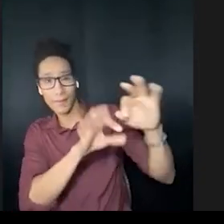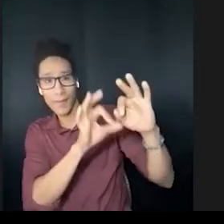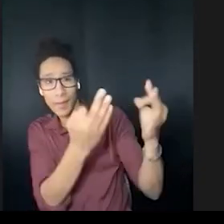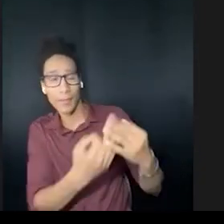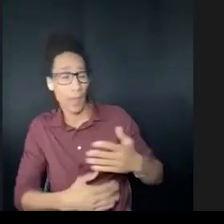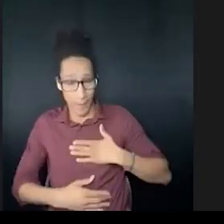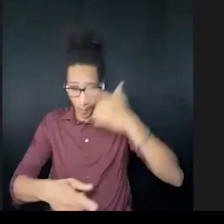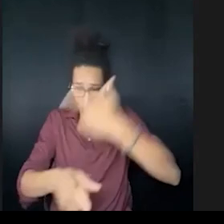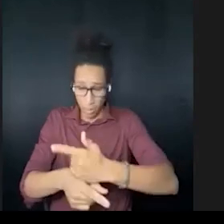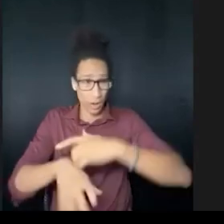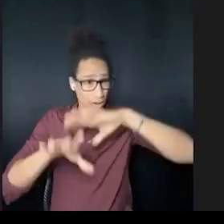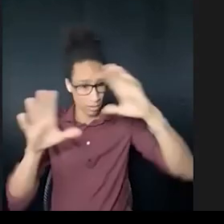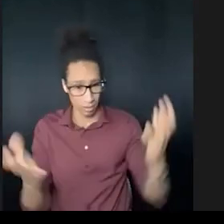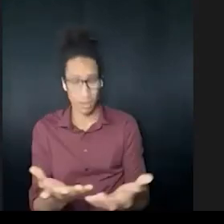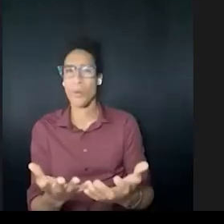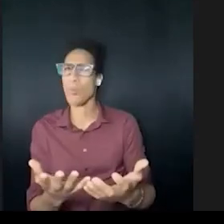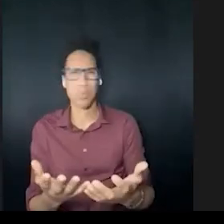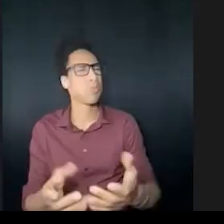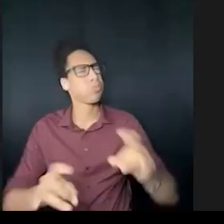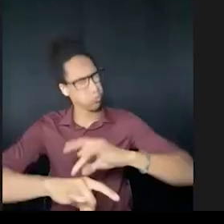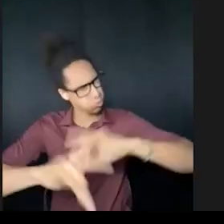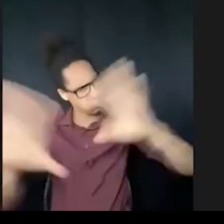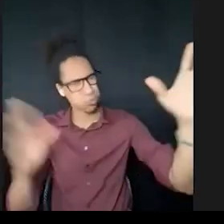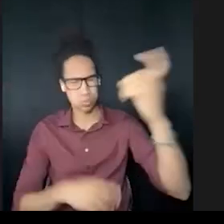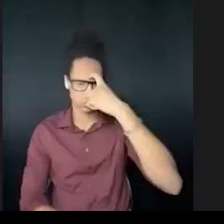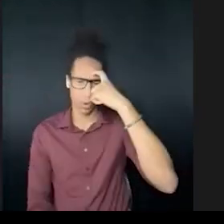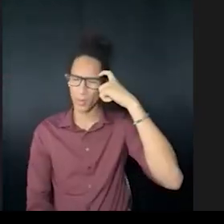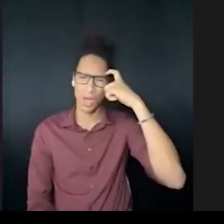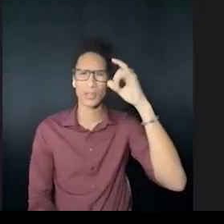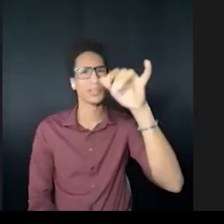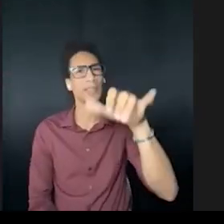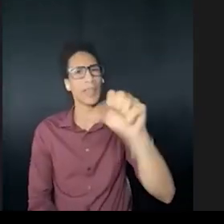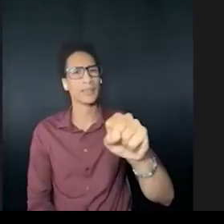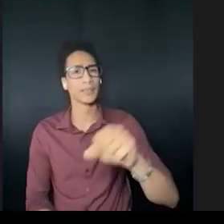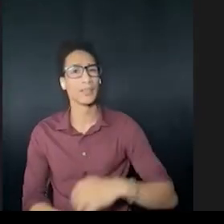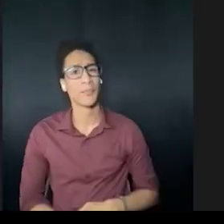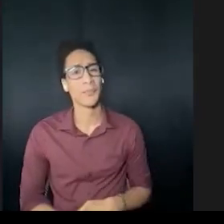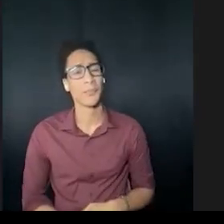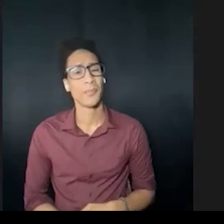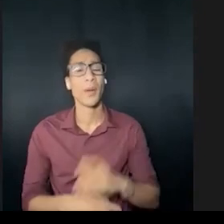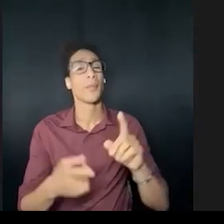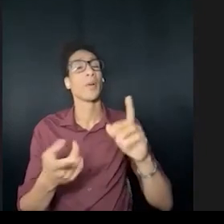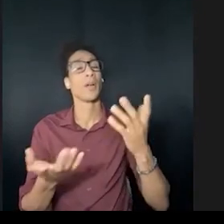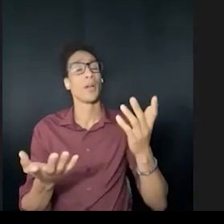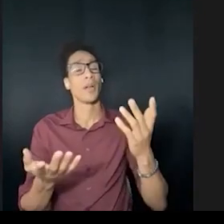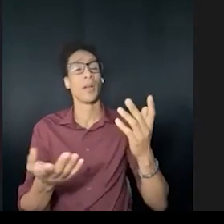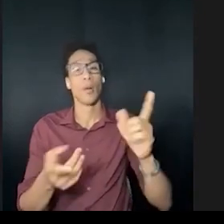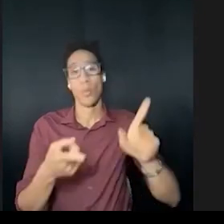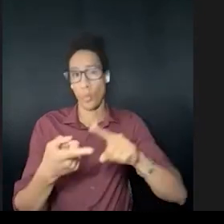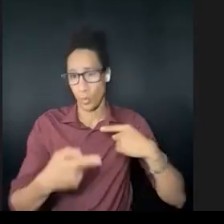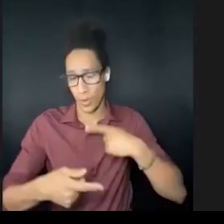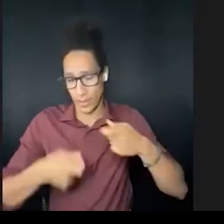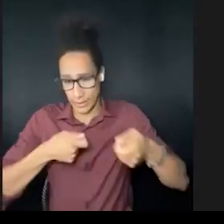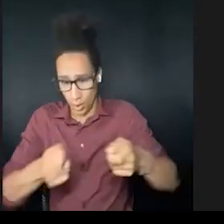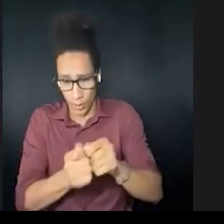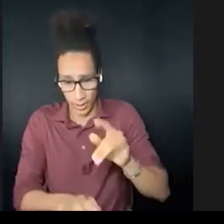it's traumatizing, but when dealt with in a proper manner, there are